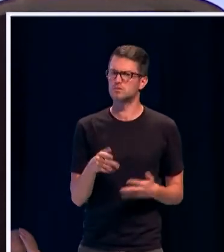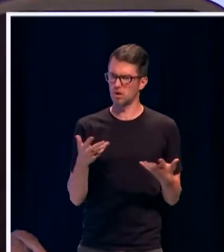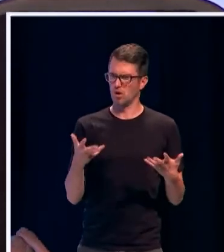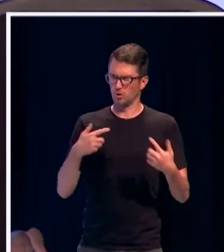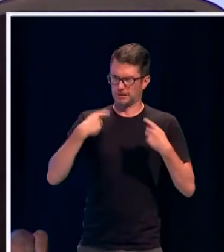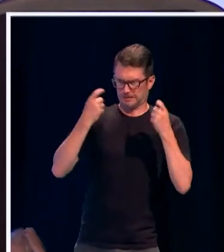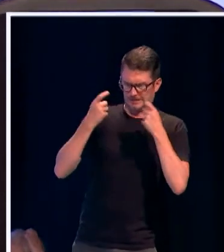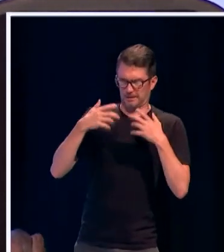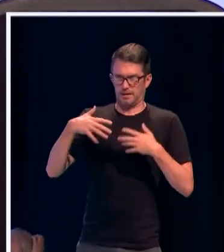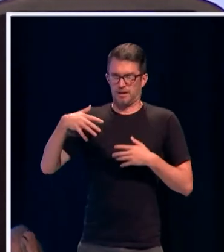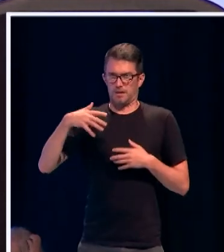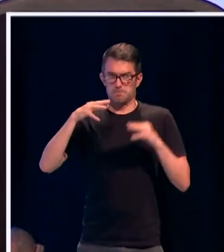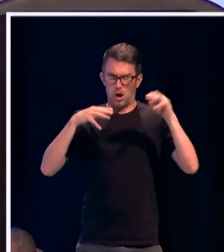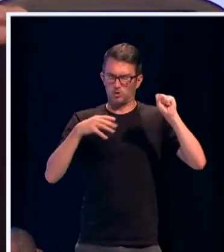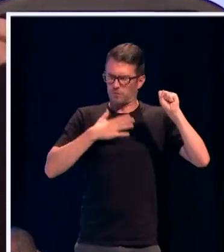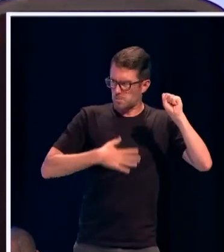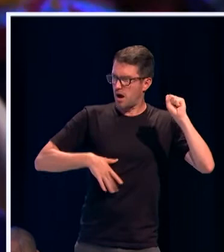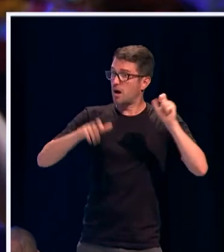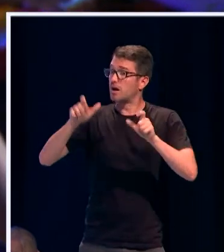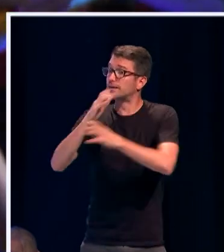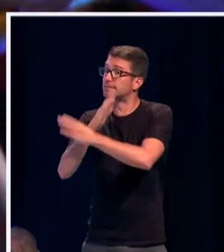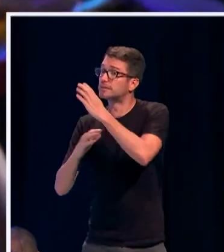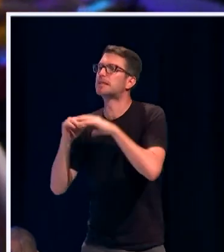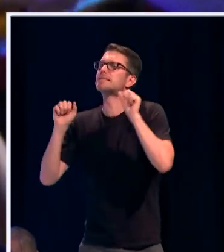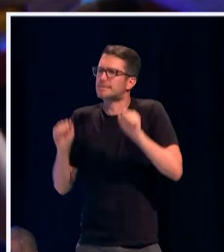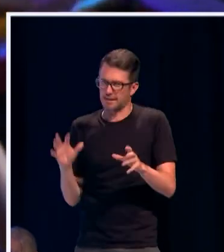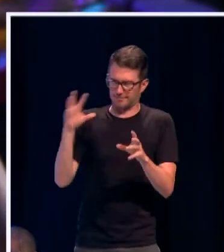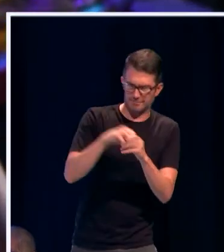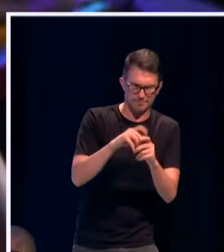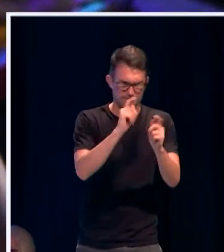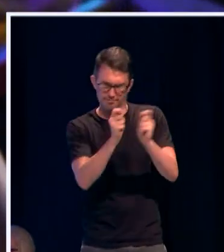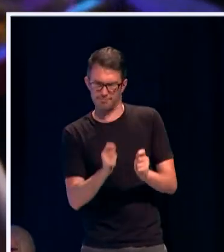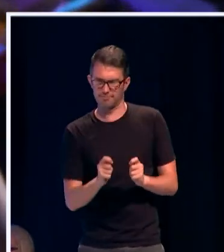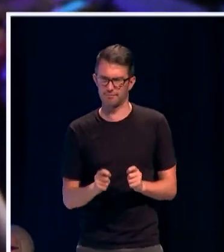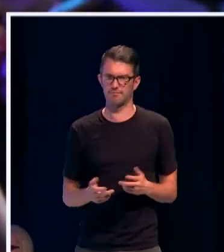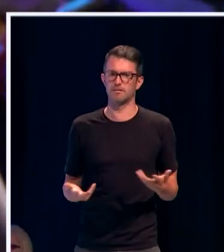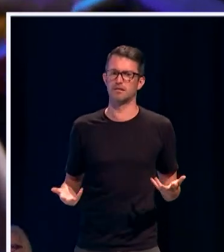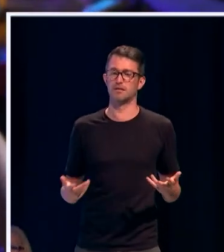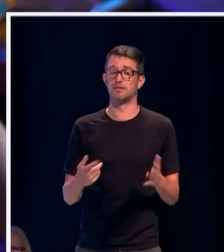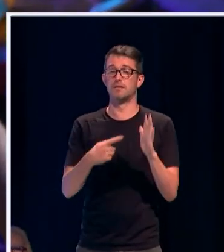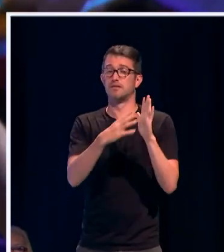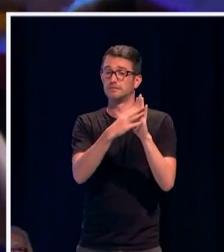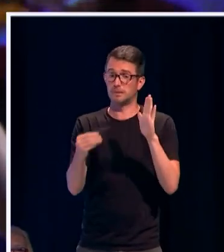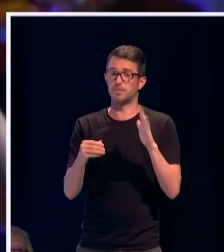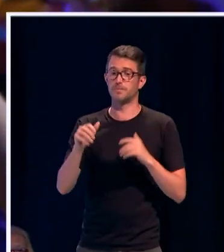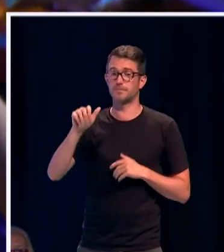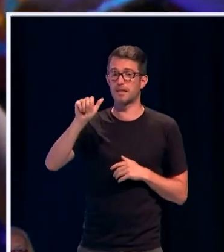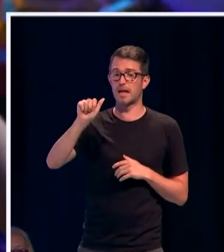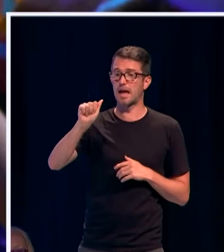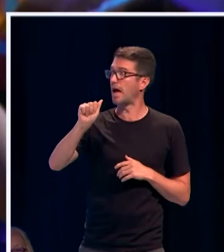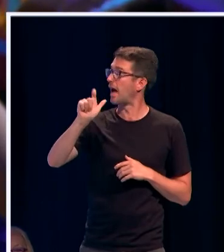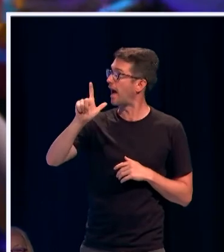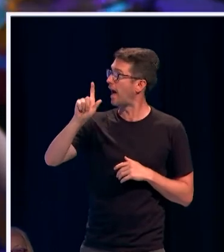disabilities to be productive and to be creative. Another example is Alt-Q, which is the search function, where even if you don't know the